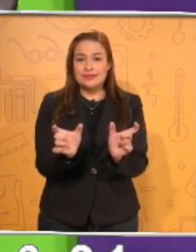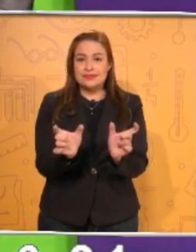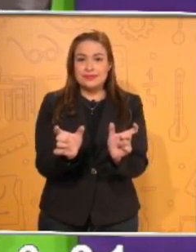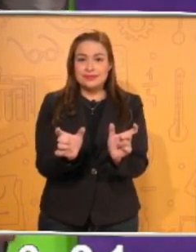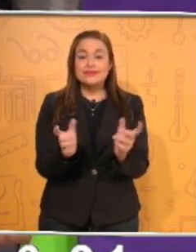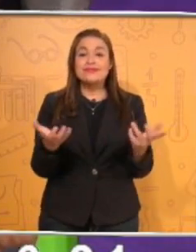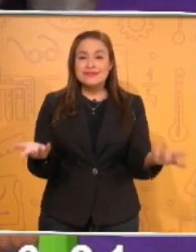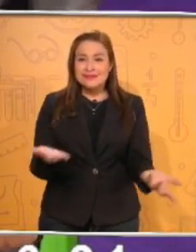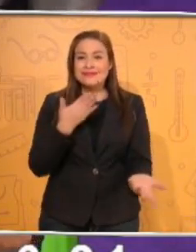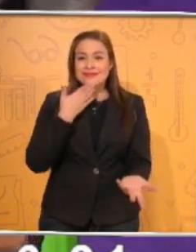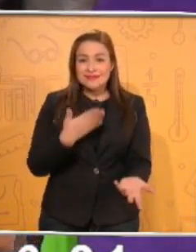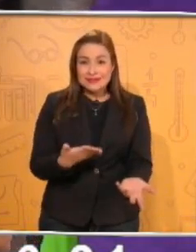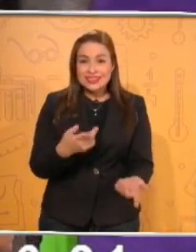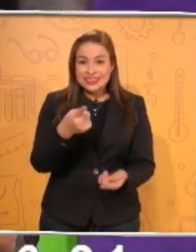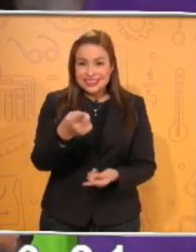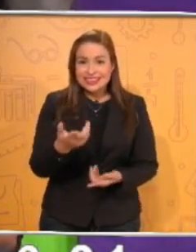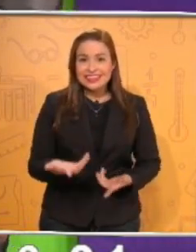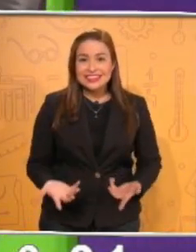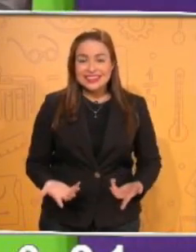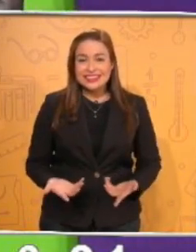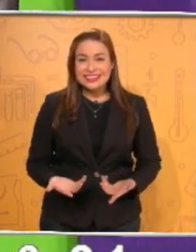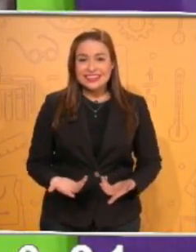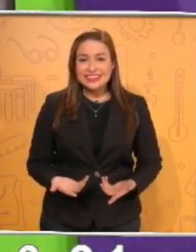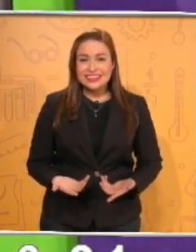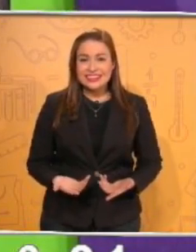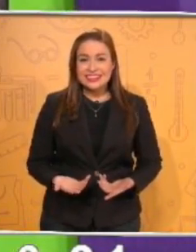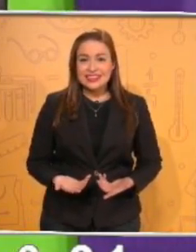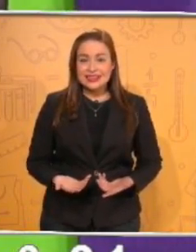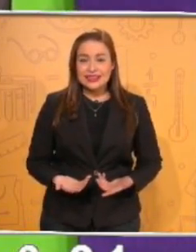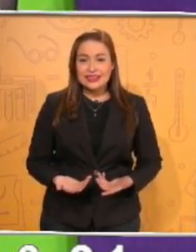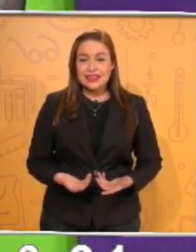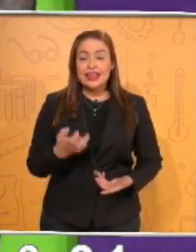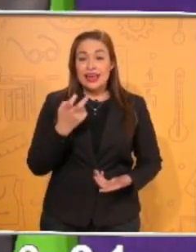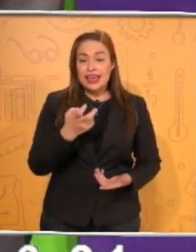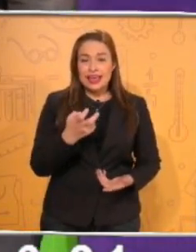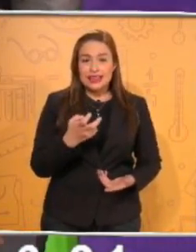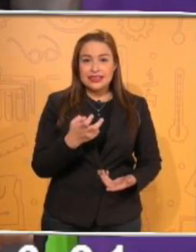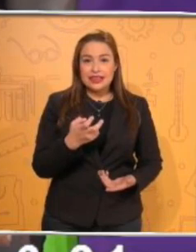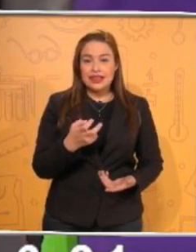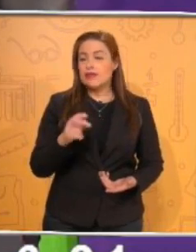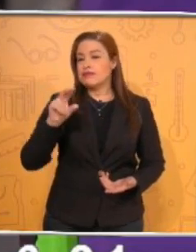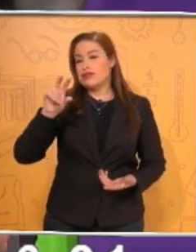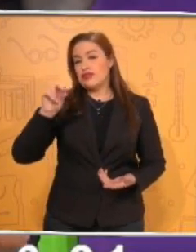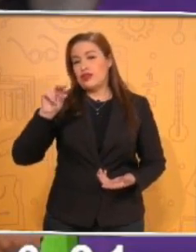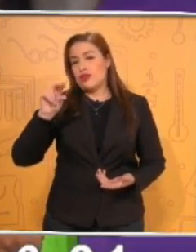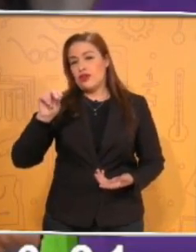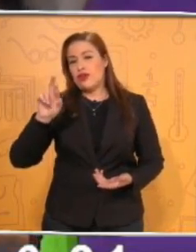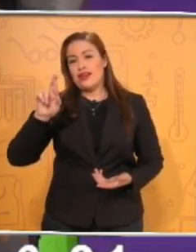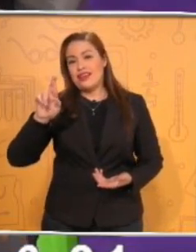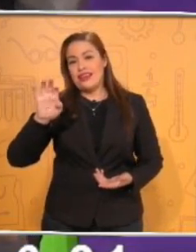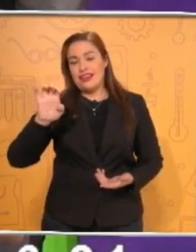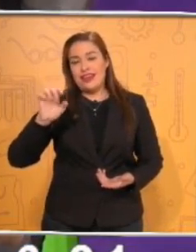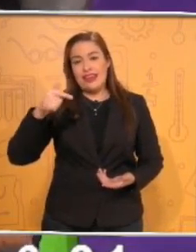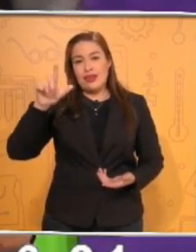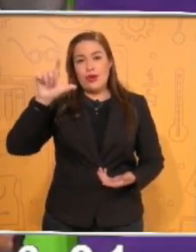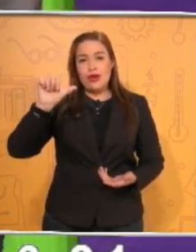You're right. That's an irregular verb.